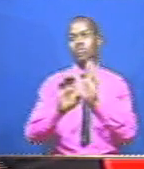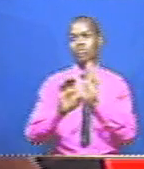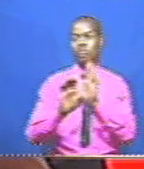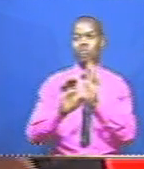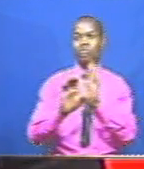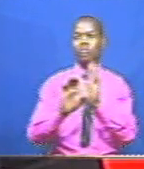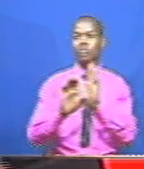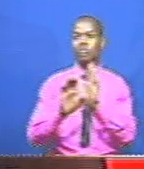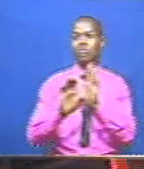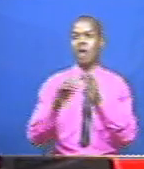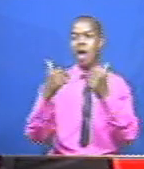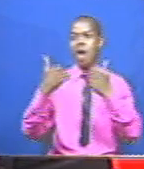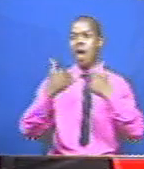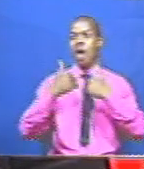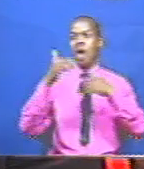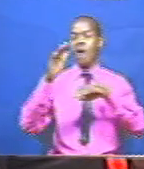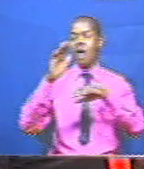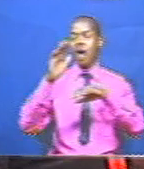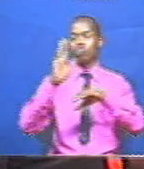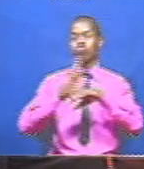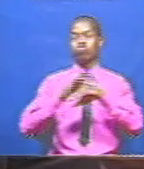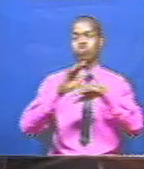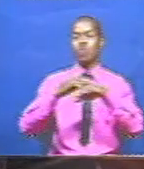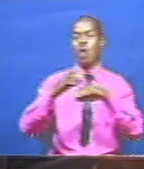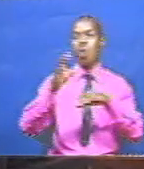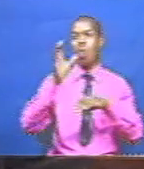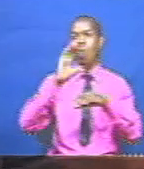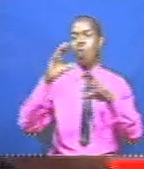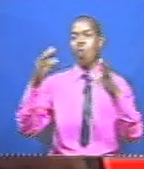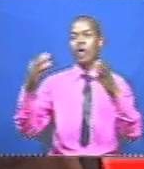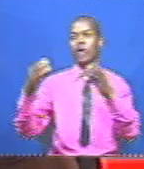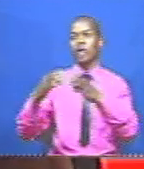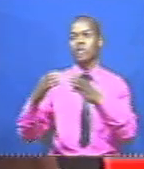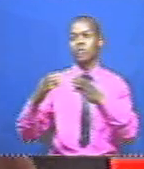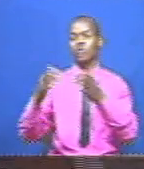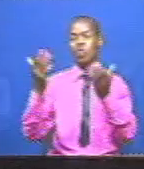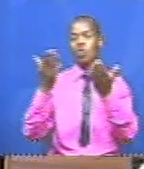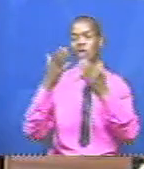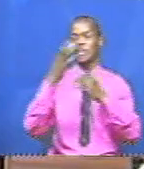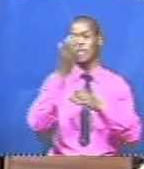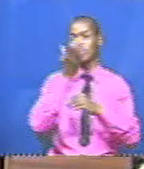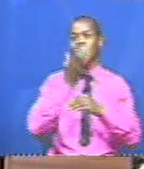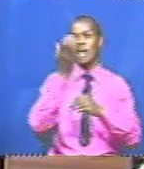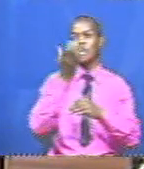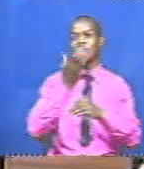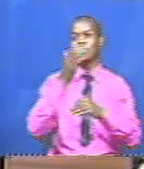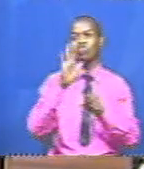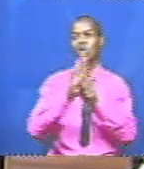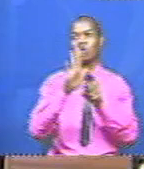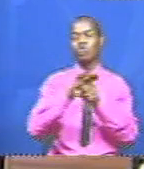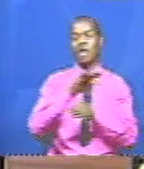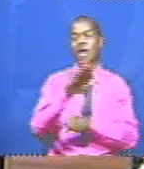They have a good 5 dams. That's one of the areas which gets really, really hit in the areas of Samburu and Kinango.